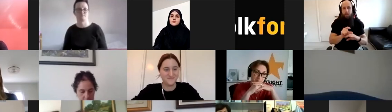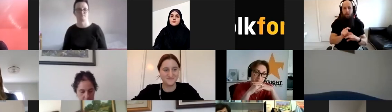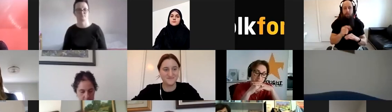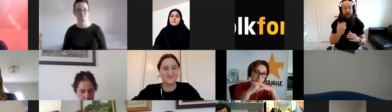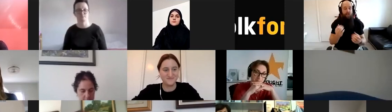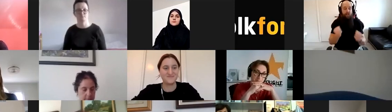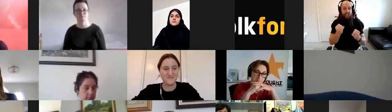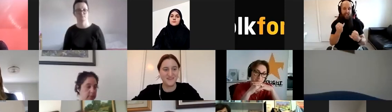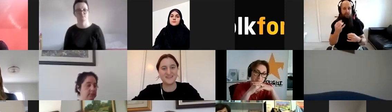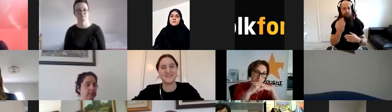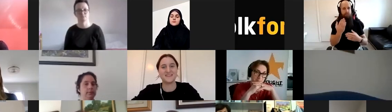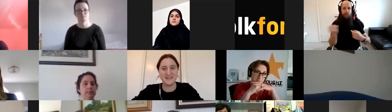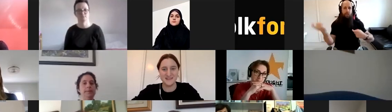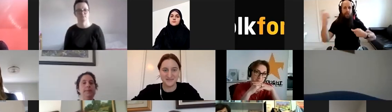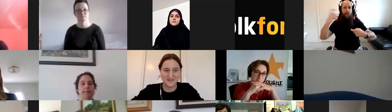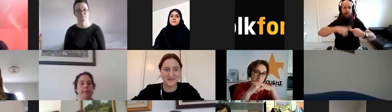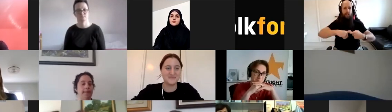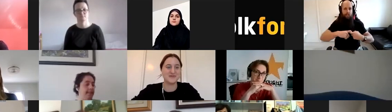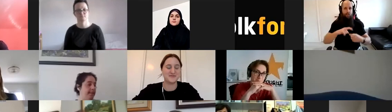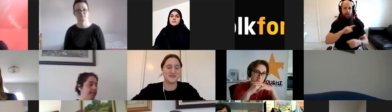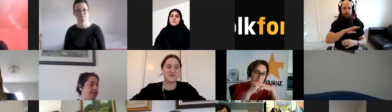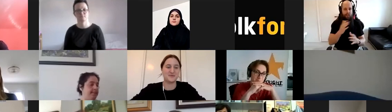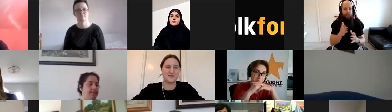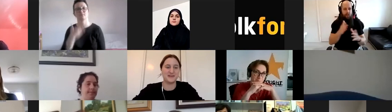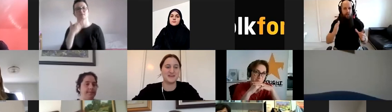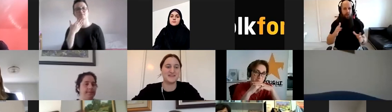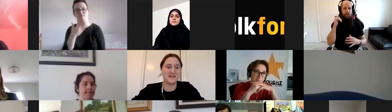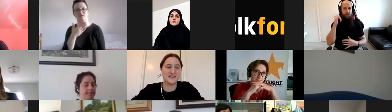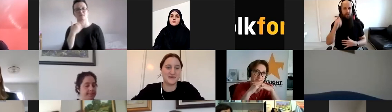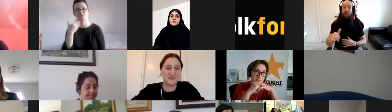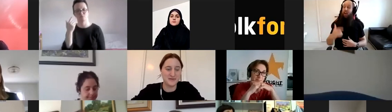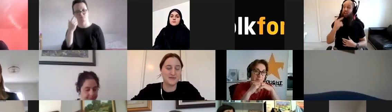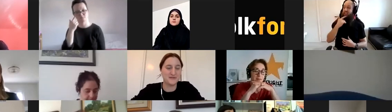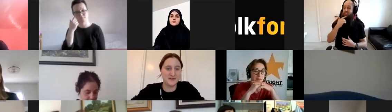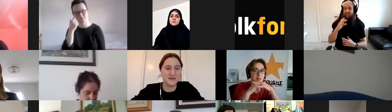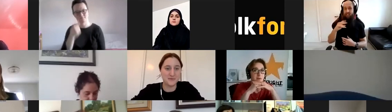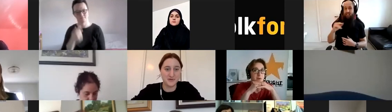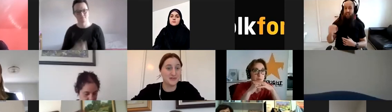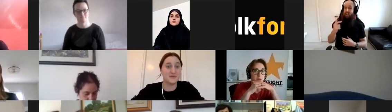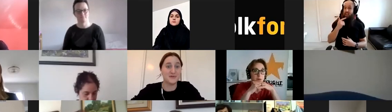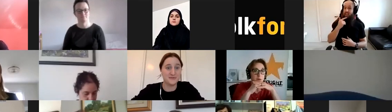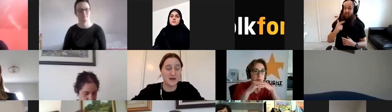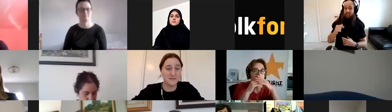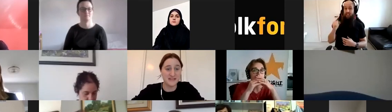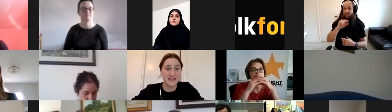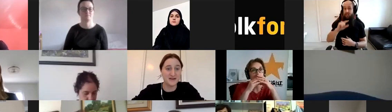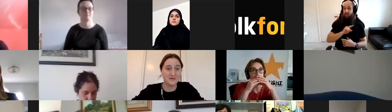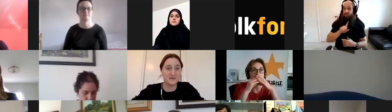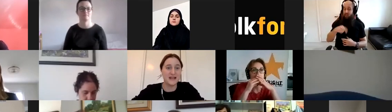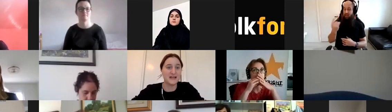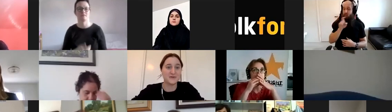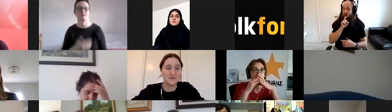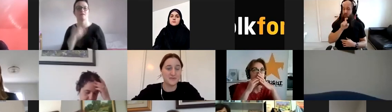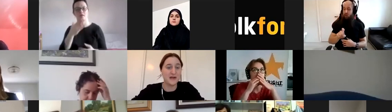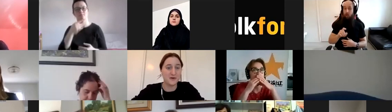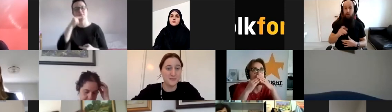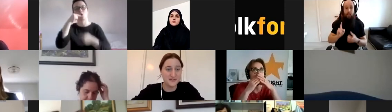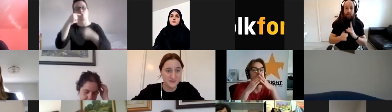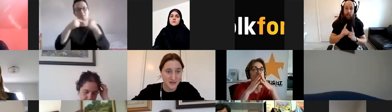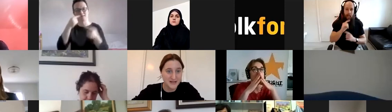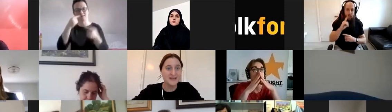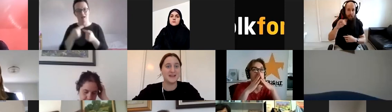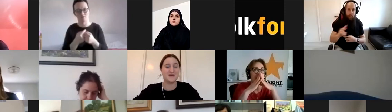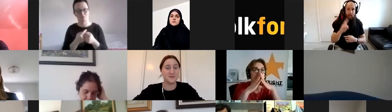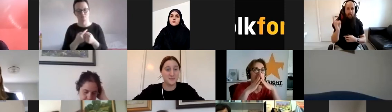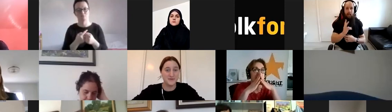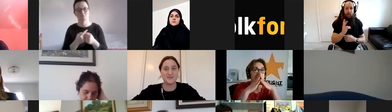story. Thank you. Thank you very much for that comment. And I agree with you. It's very important. I don't know if perhaps Ingela or Leila wants to make a comment